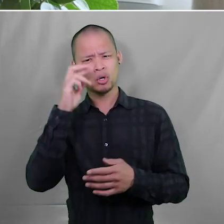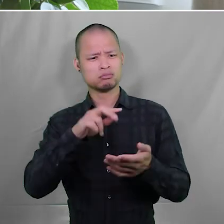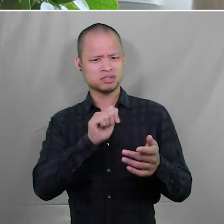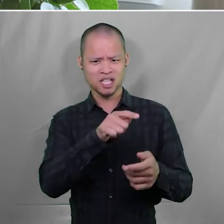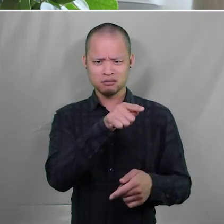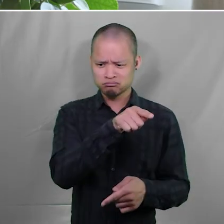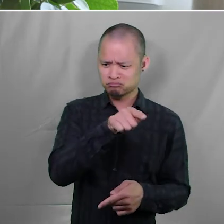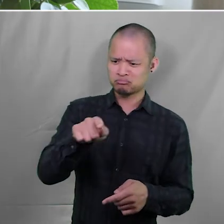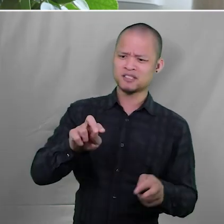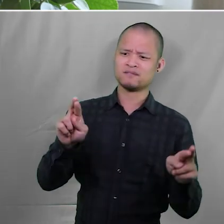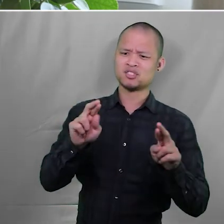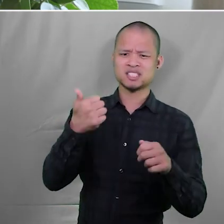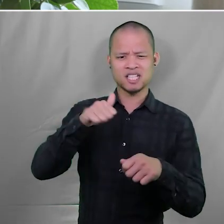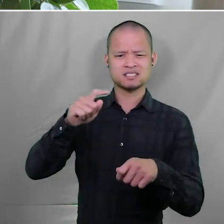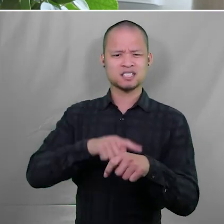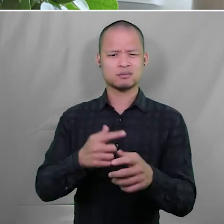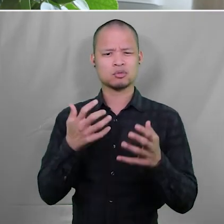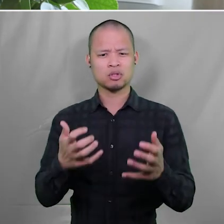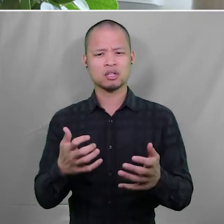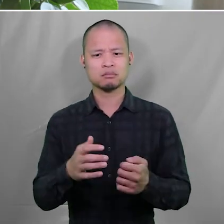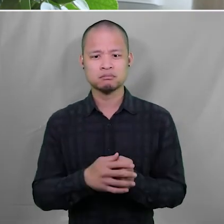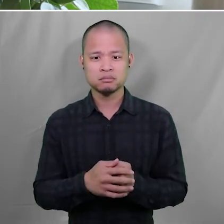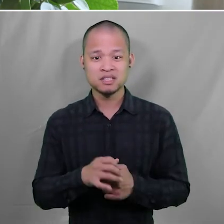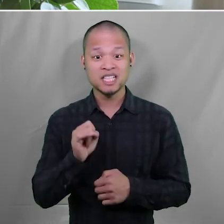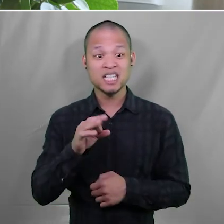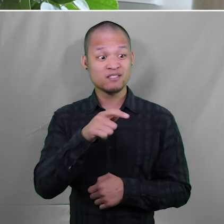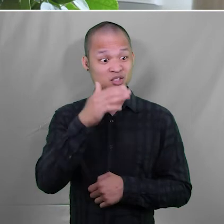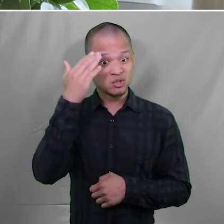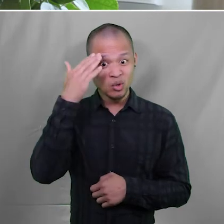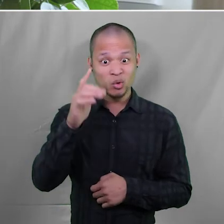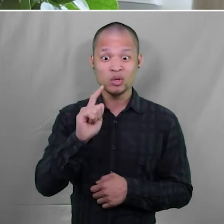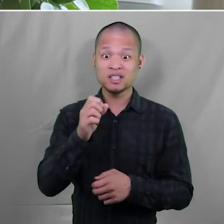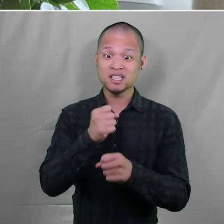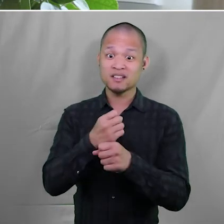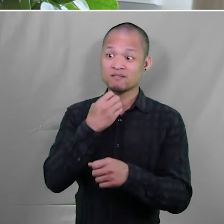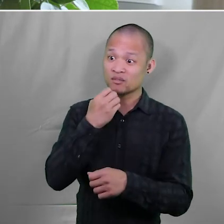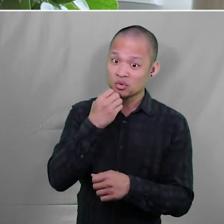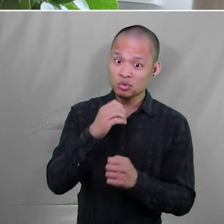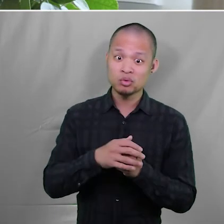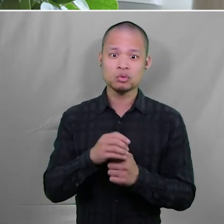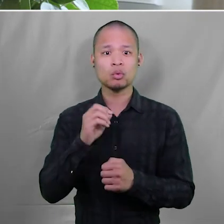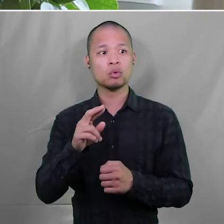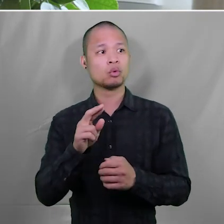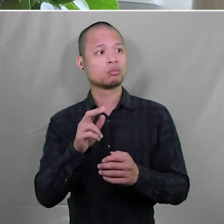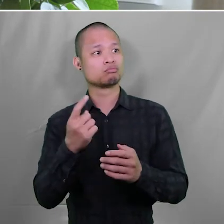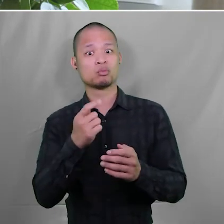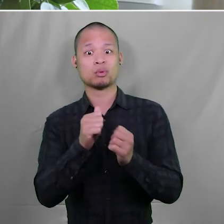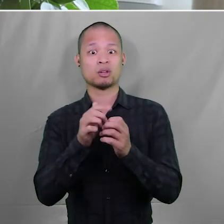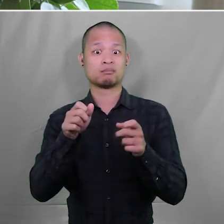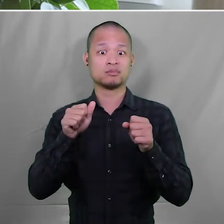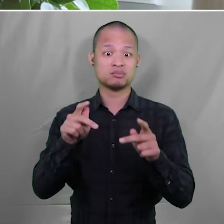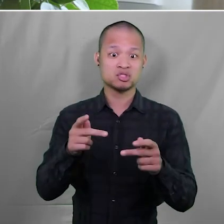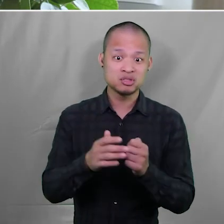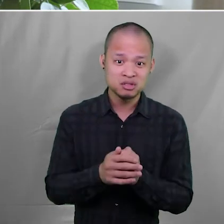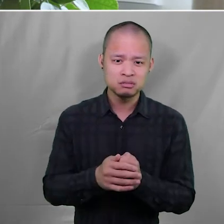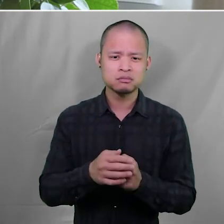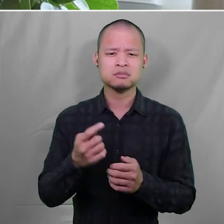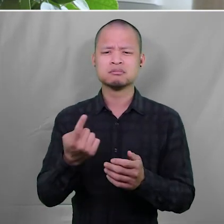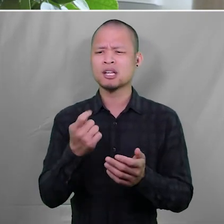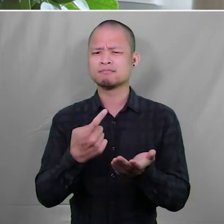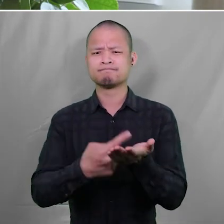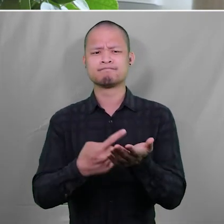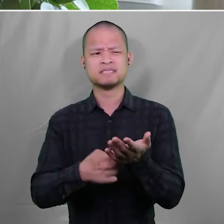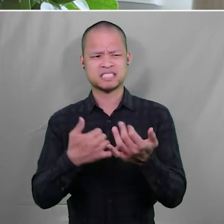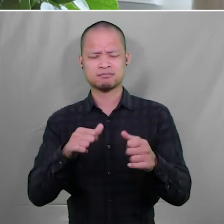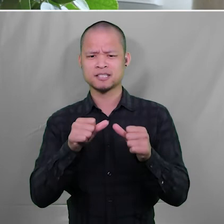fridge anytime he wants. If Joe does not know he can independently grab food without permission, then there is still more conversations to